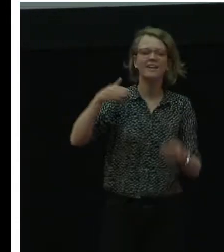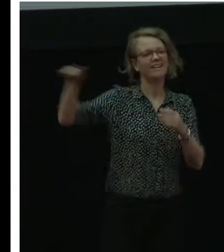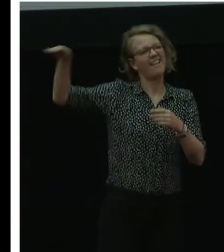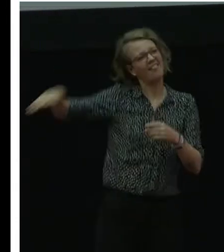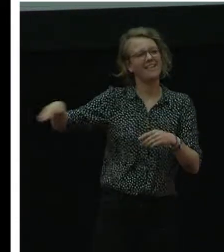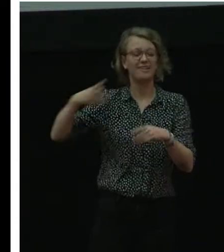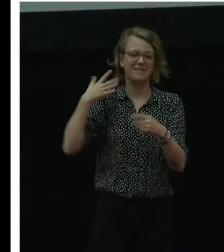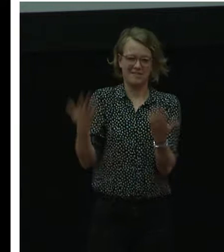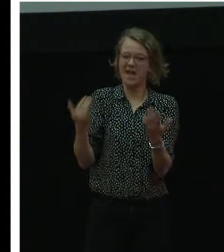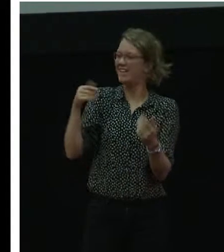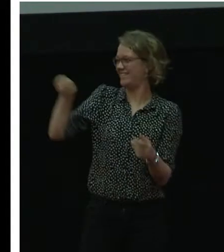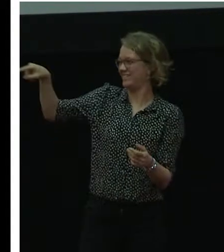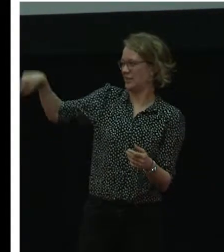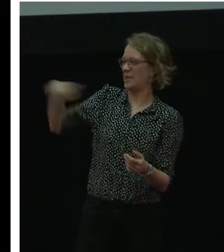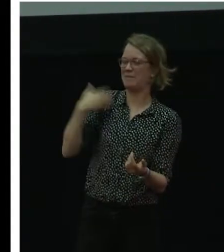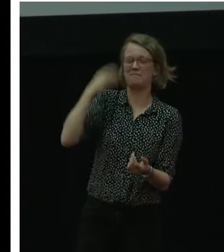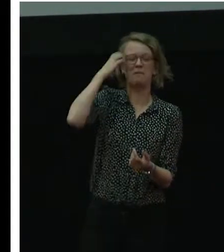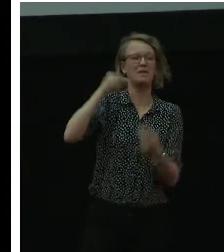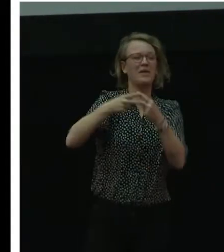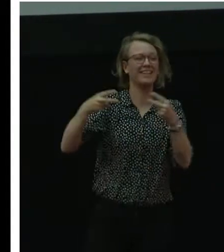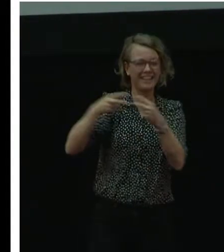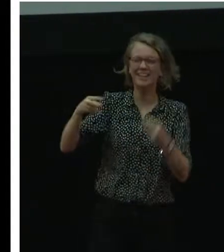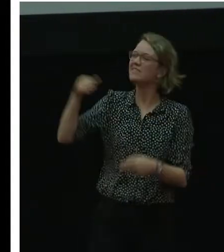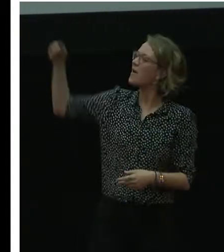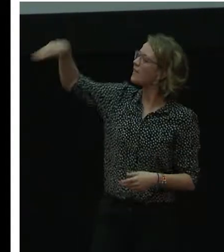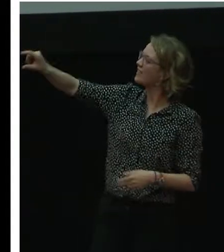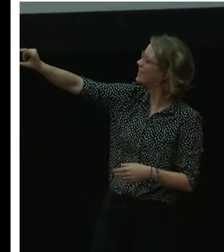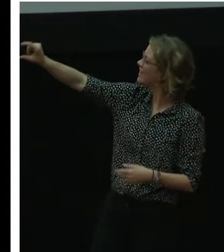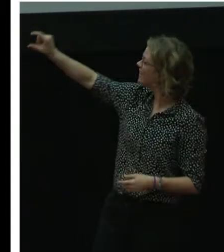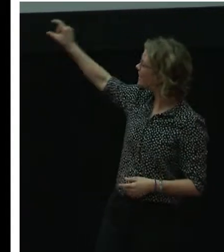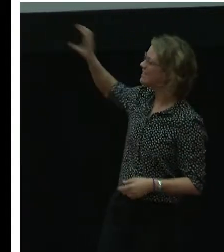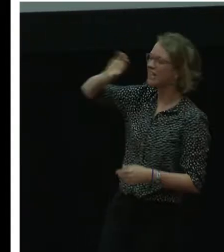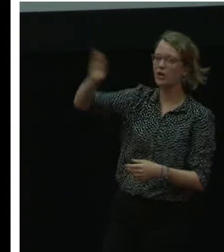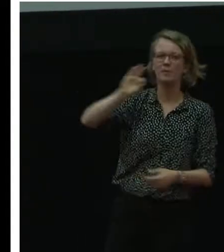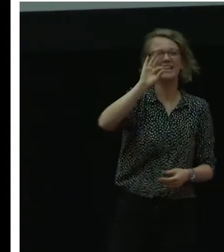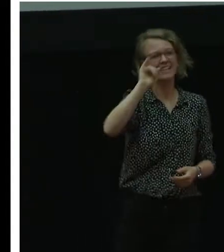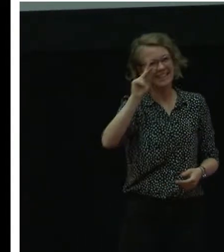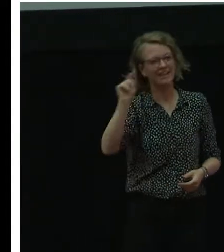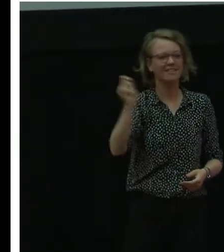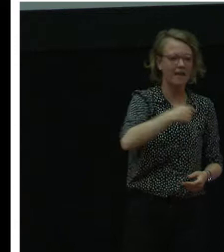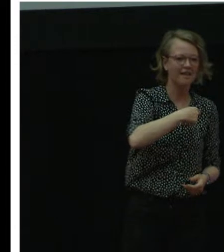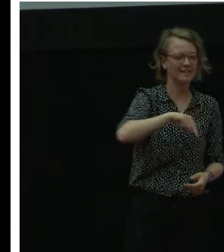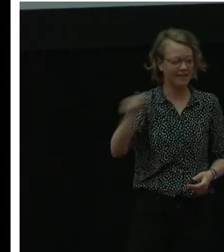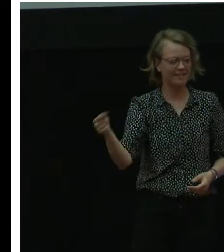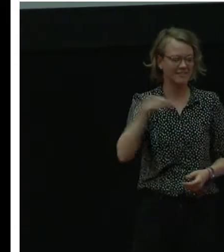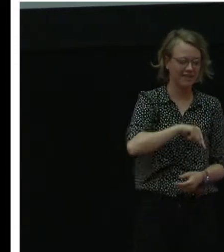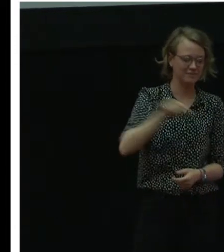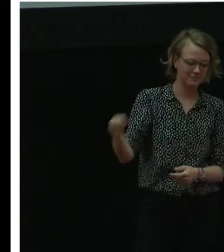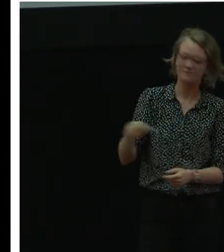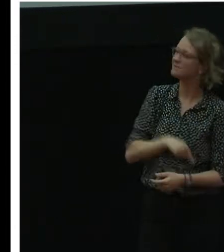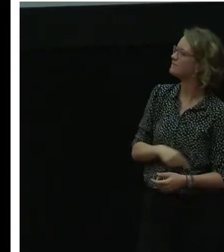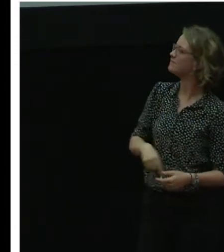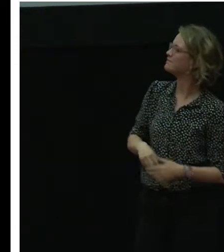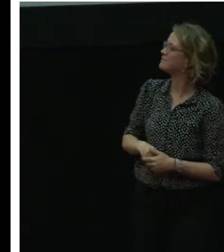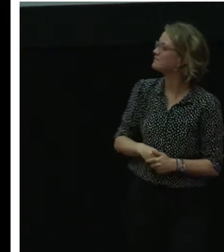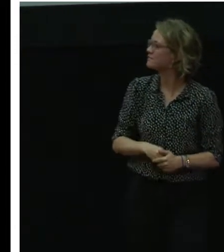Okay, so they're not visible here. So underneath the captions, it says tick, tack,